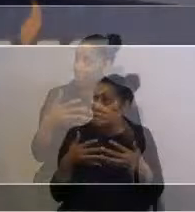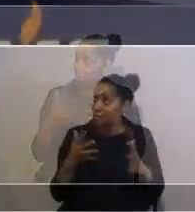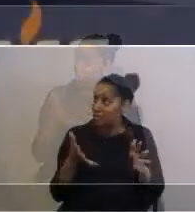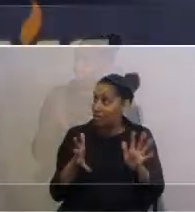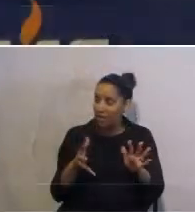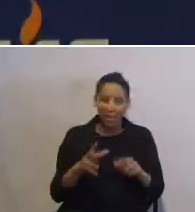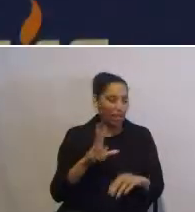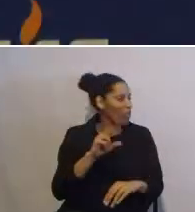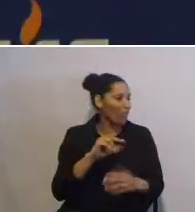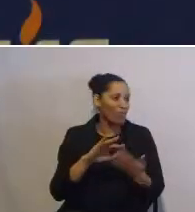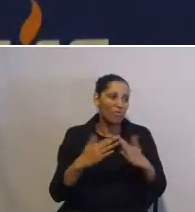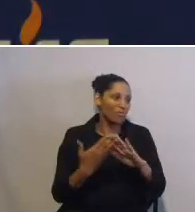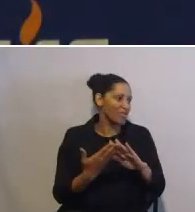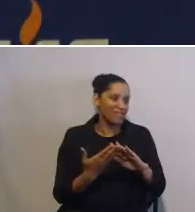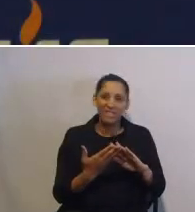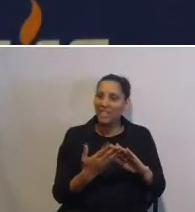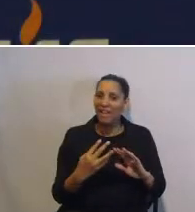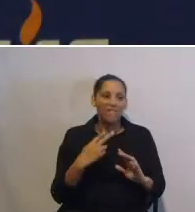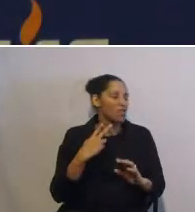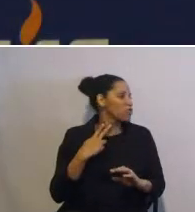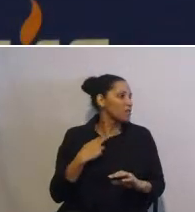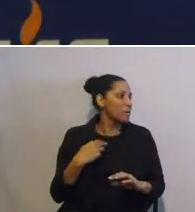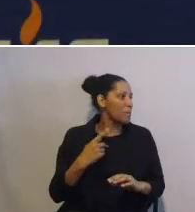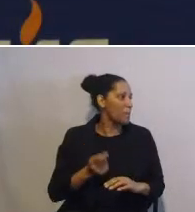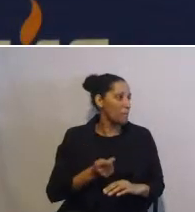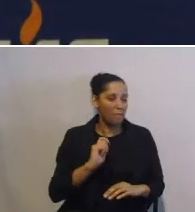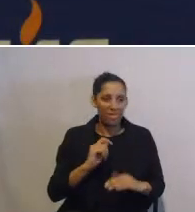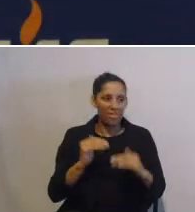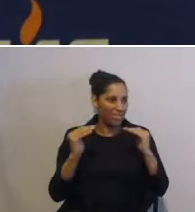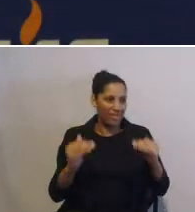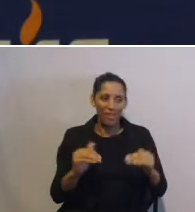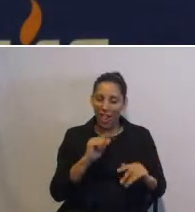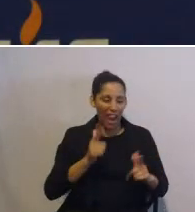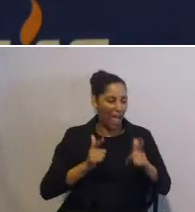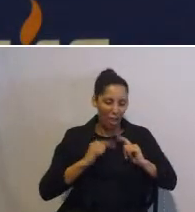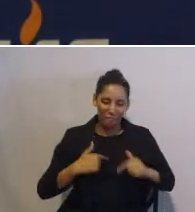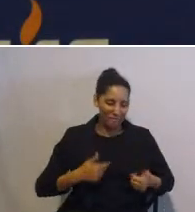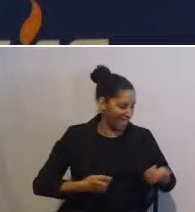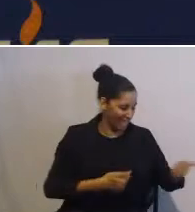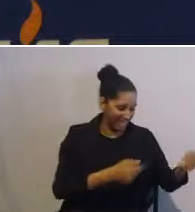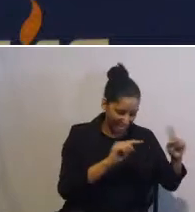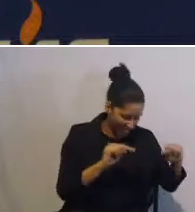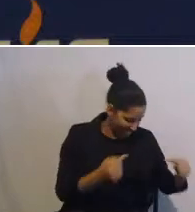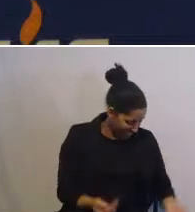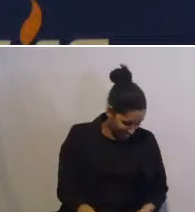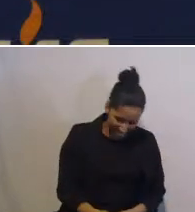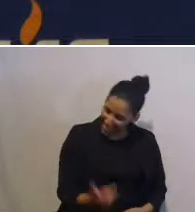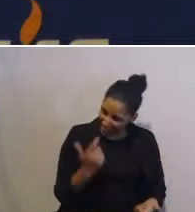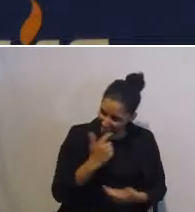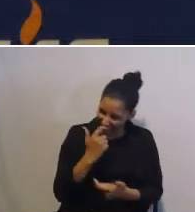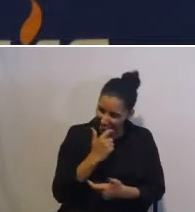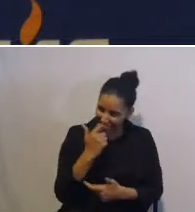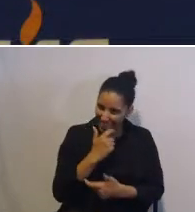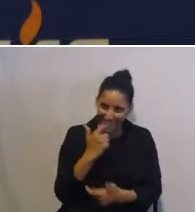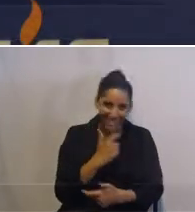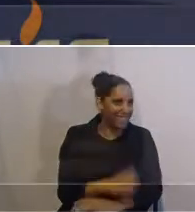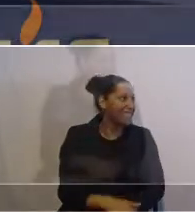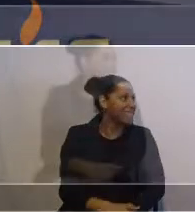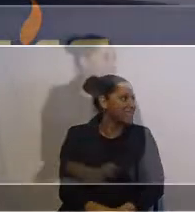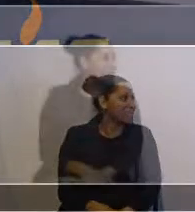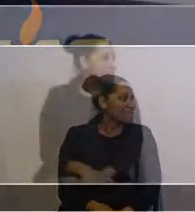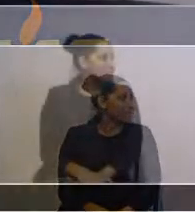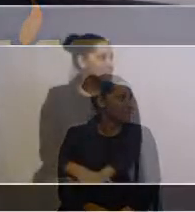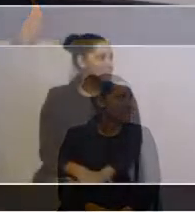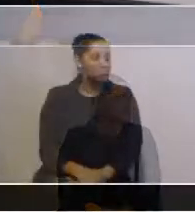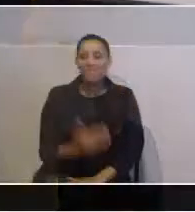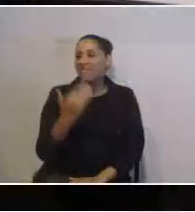from the community, unfortunately, my pay grade doesn't allow for me to, all right, thank you very answer much. that question. Thank you very much for your